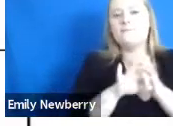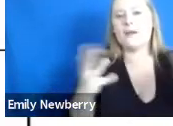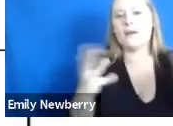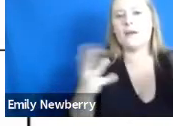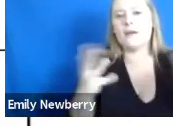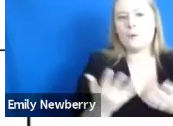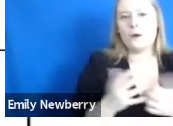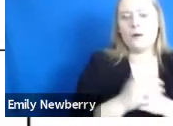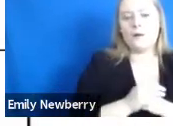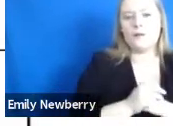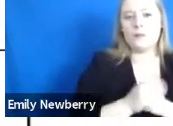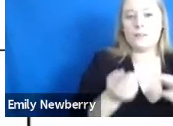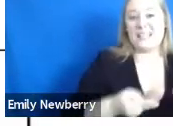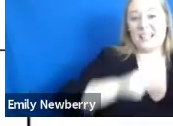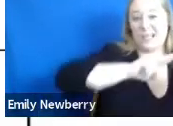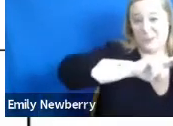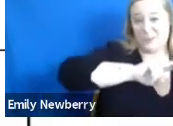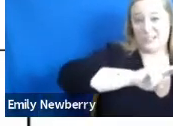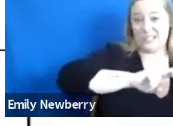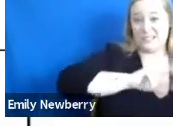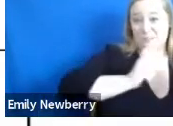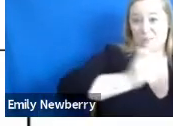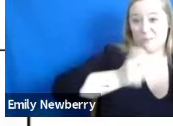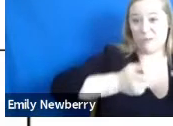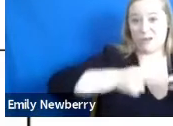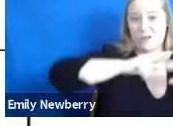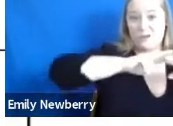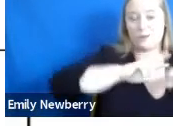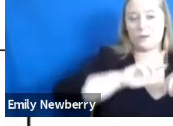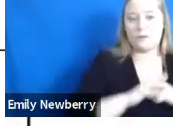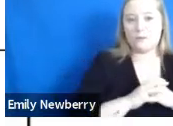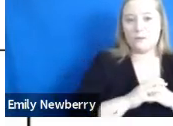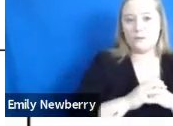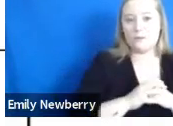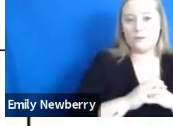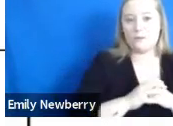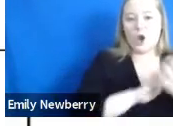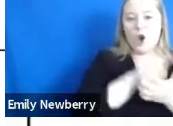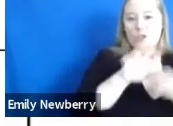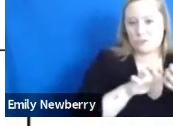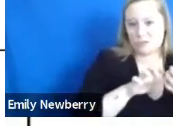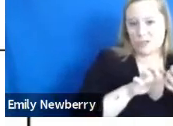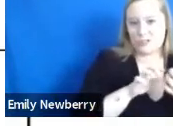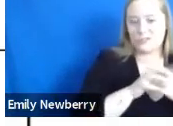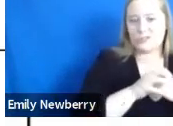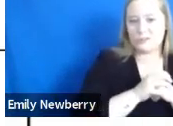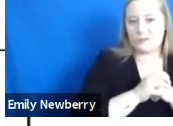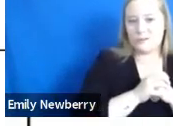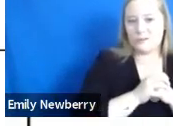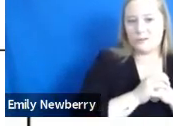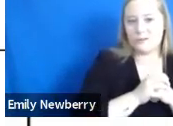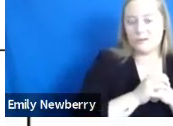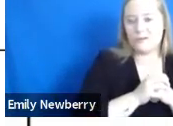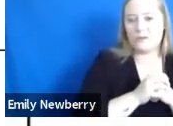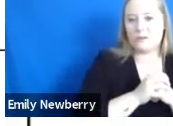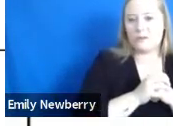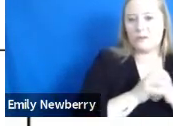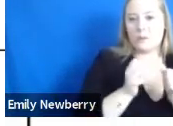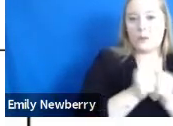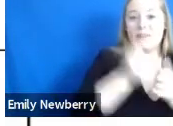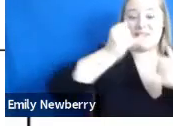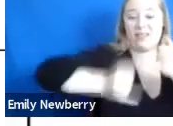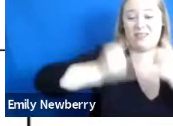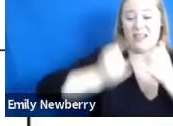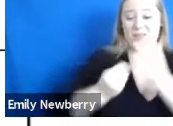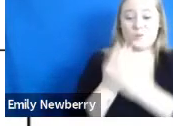an significant increase in concentration at the last growing period or the